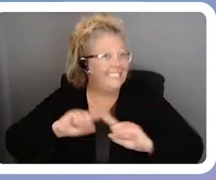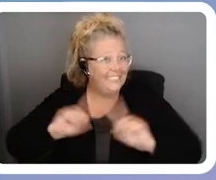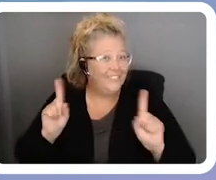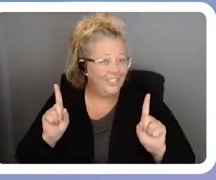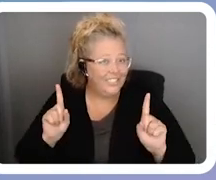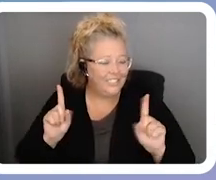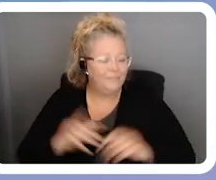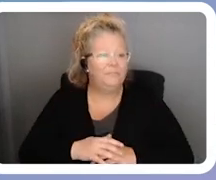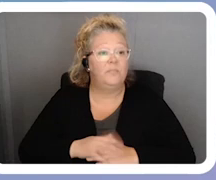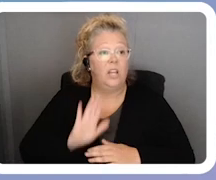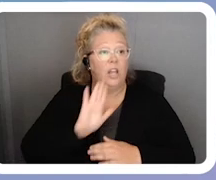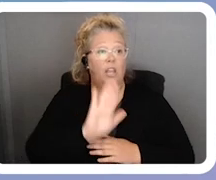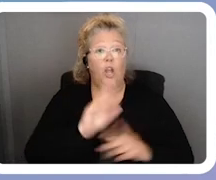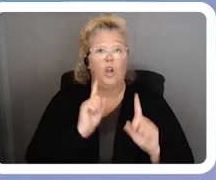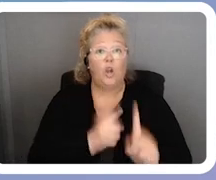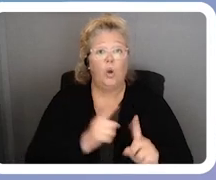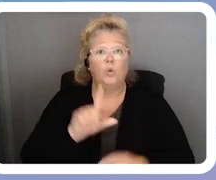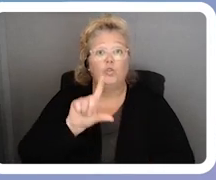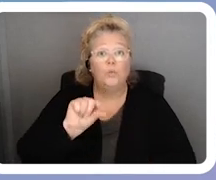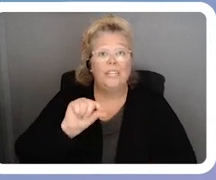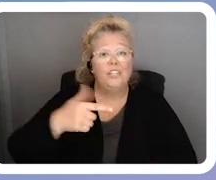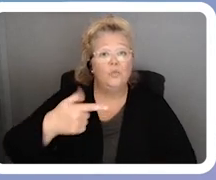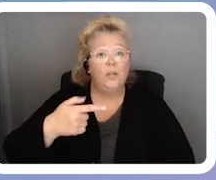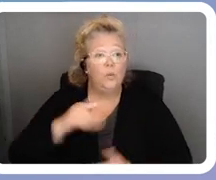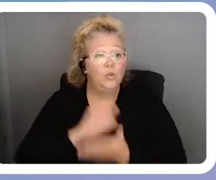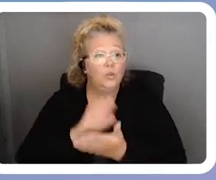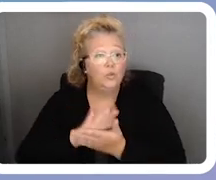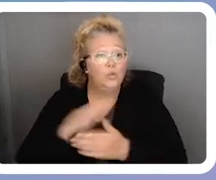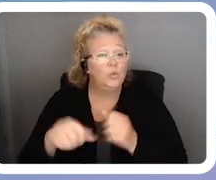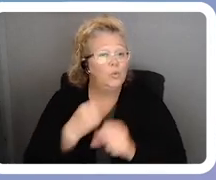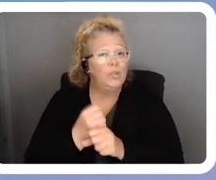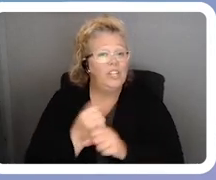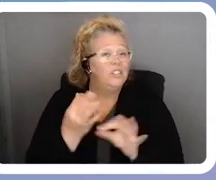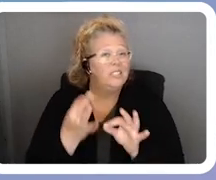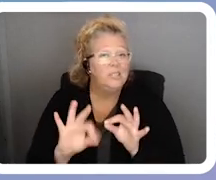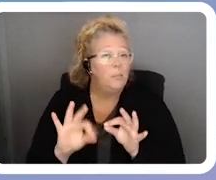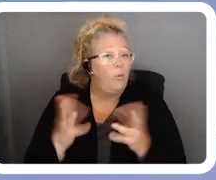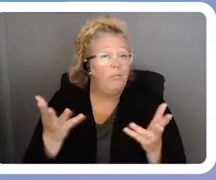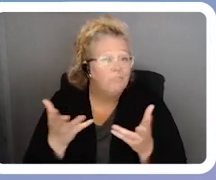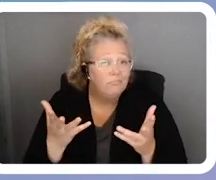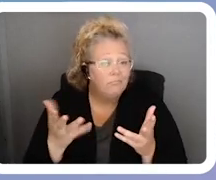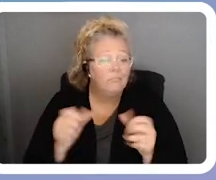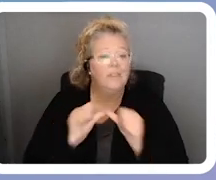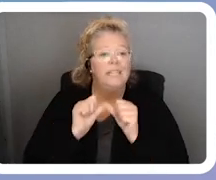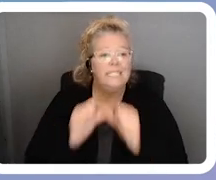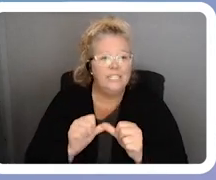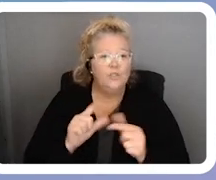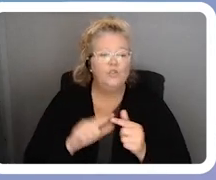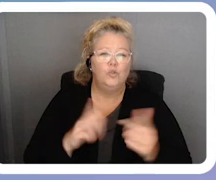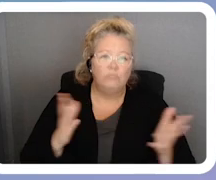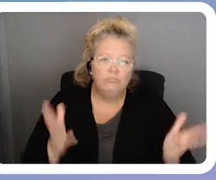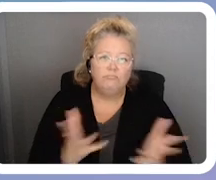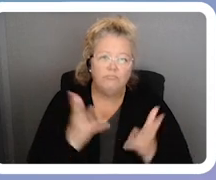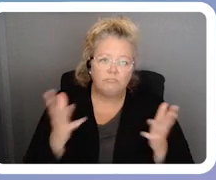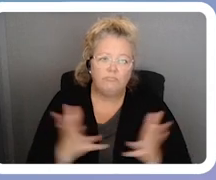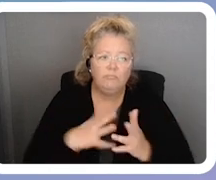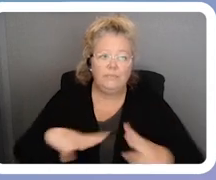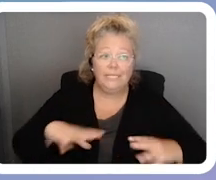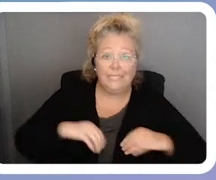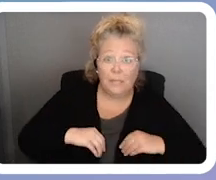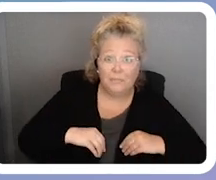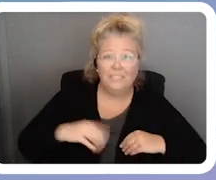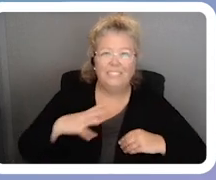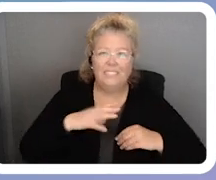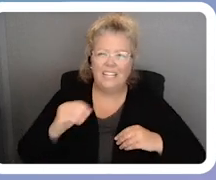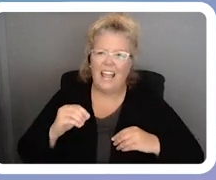different. Their goal for the 2021 school year was simple: continue to promote acceptance and